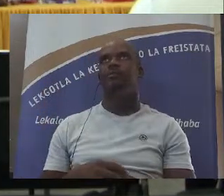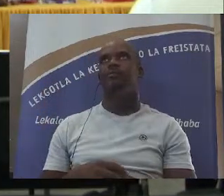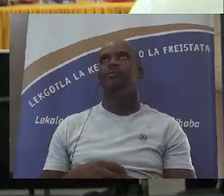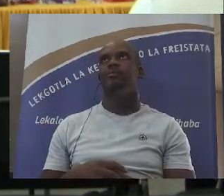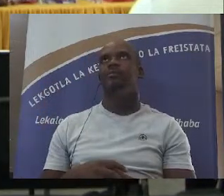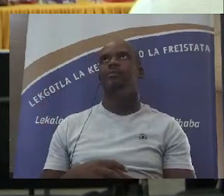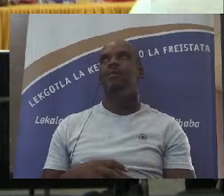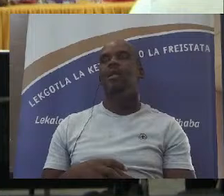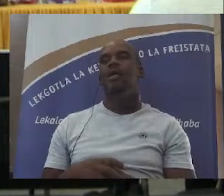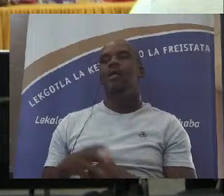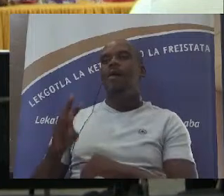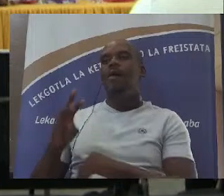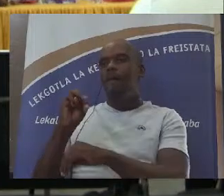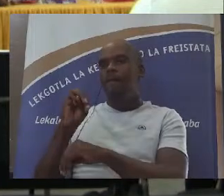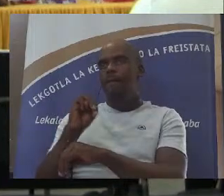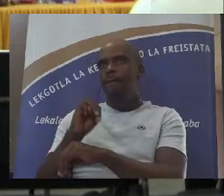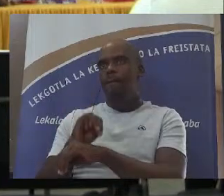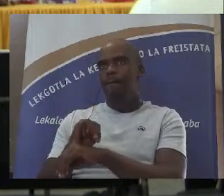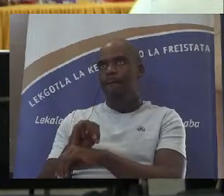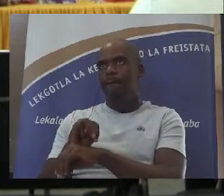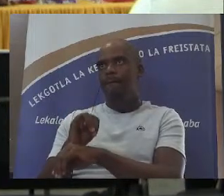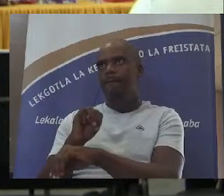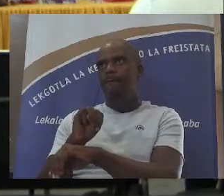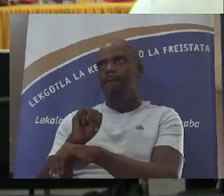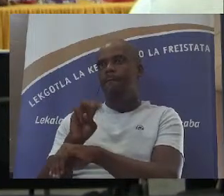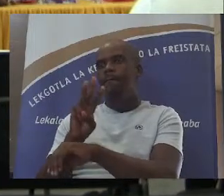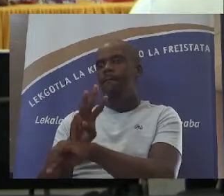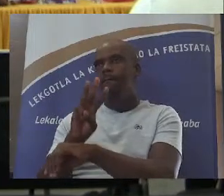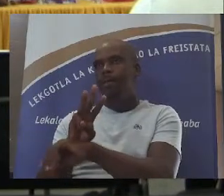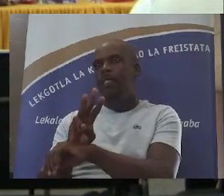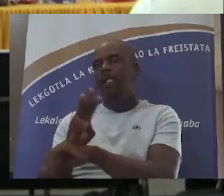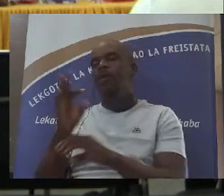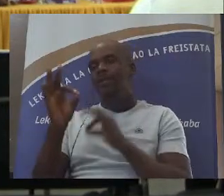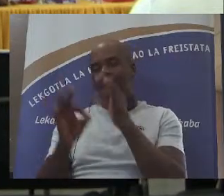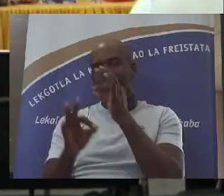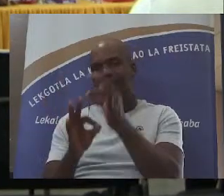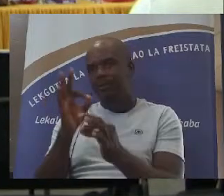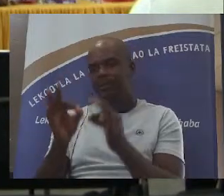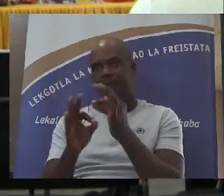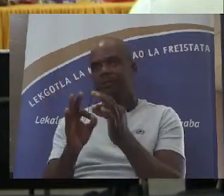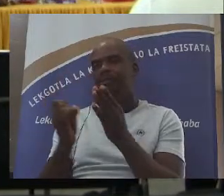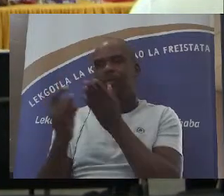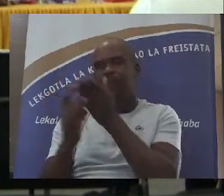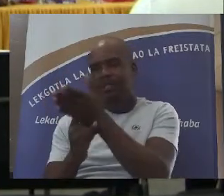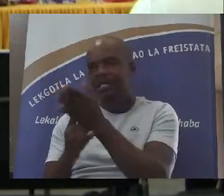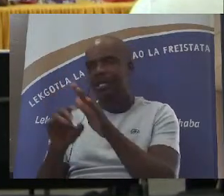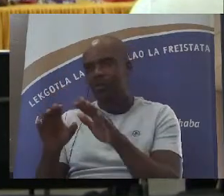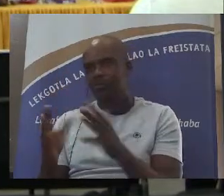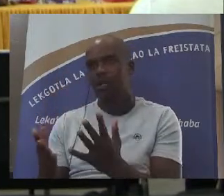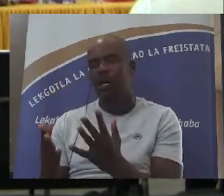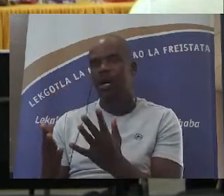Meme Udi Salusite Horna Ukena Joa Maraktabata I pit the habe.